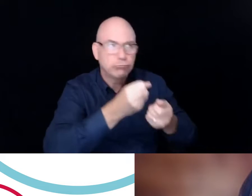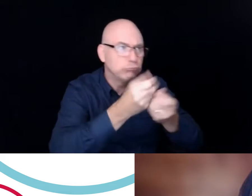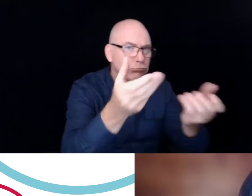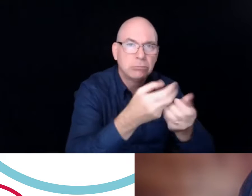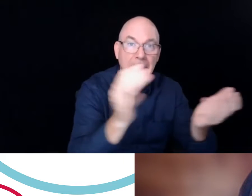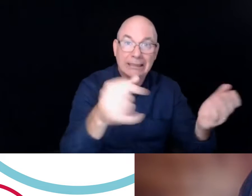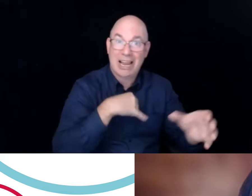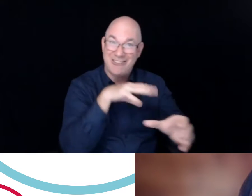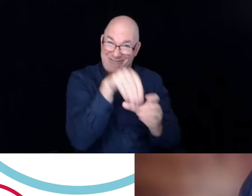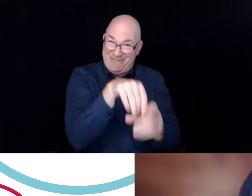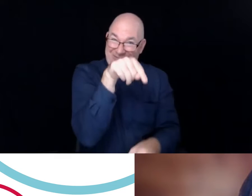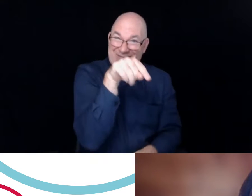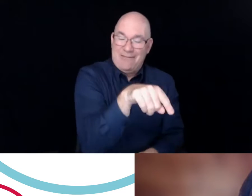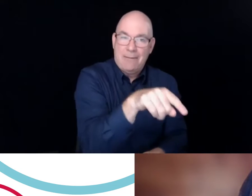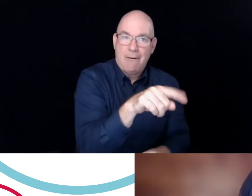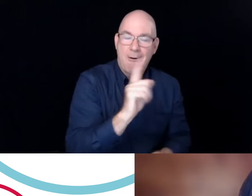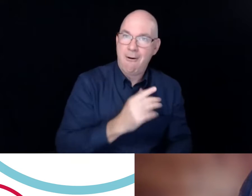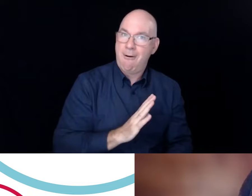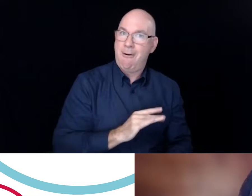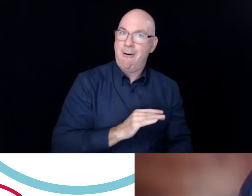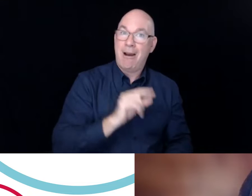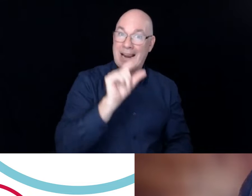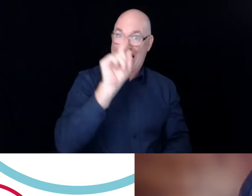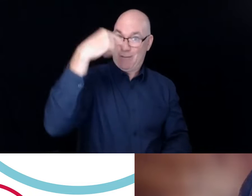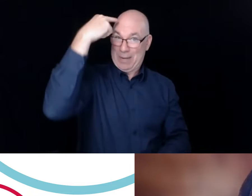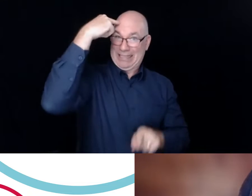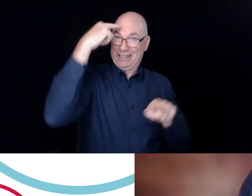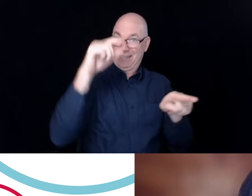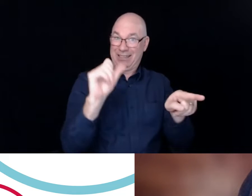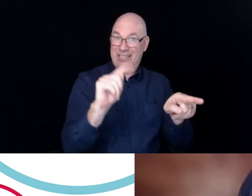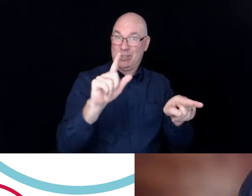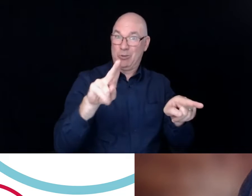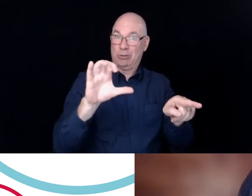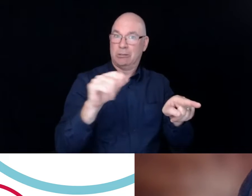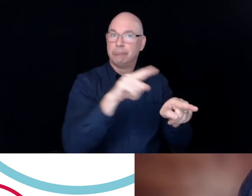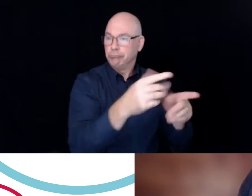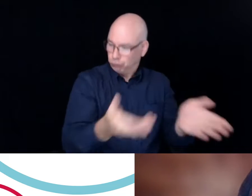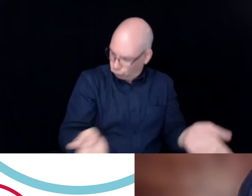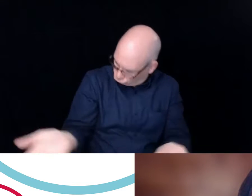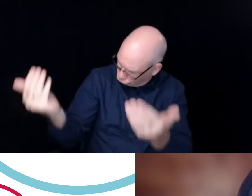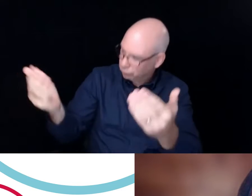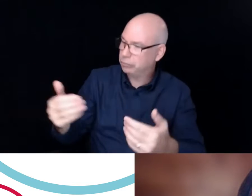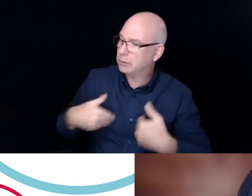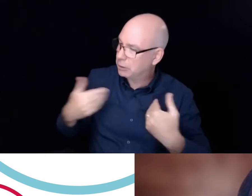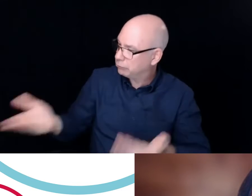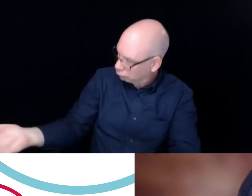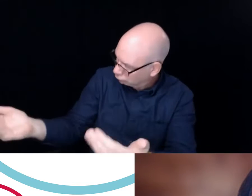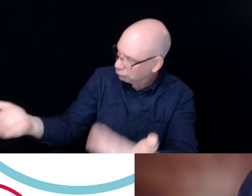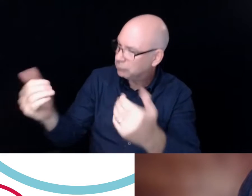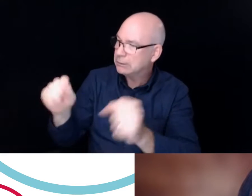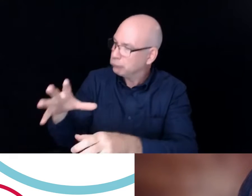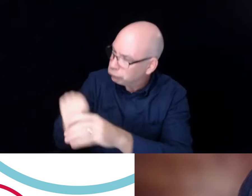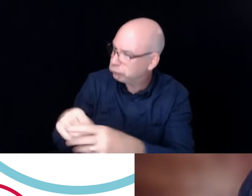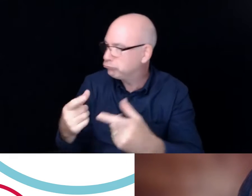part of that initiative, I was pleased that the government of St. Lucia then provided opportunities for young people to be meaningfully engaged.